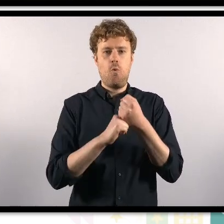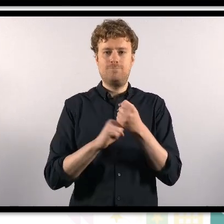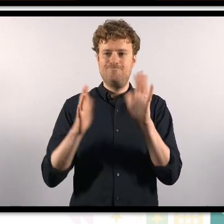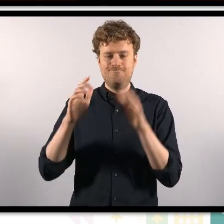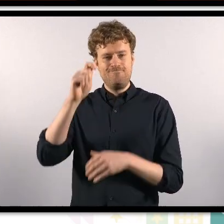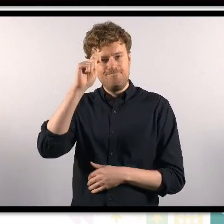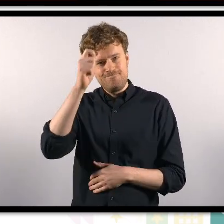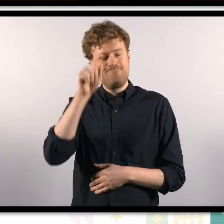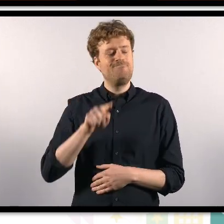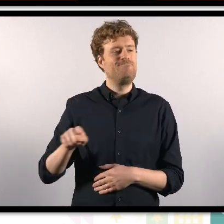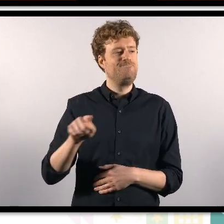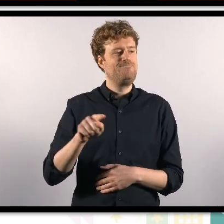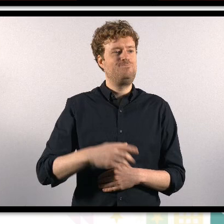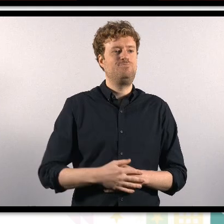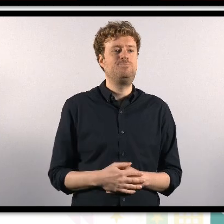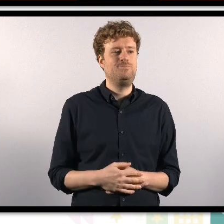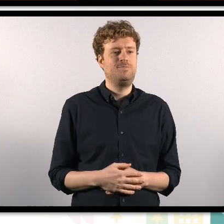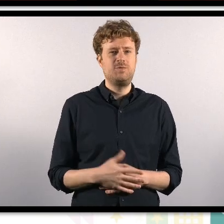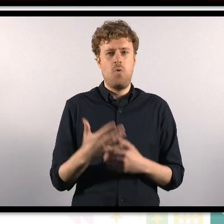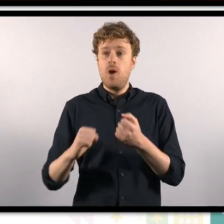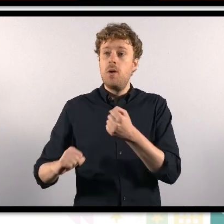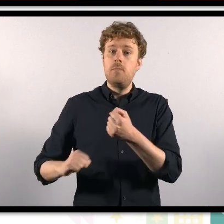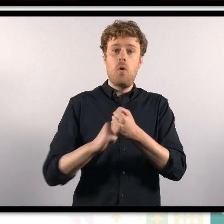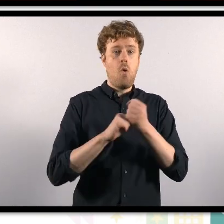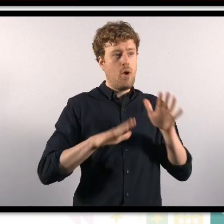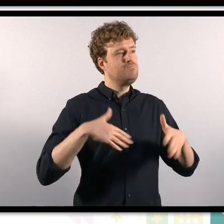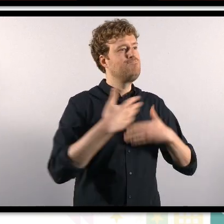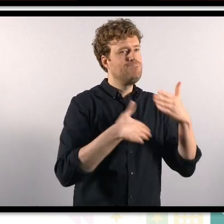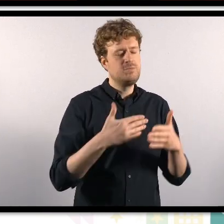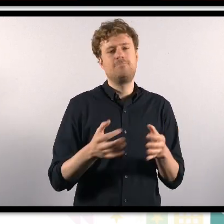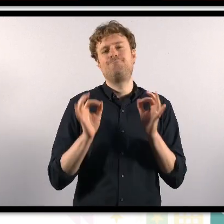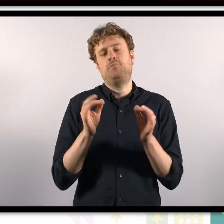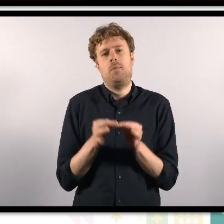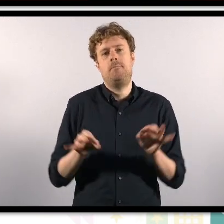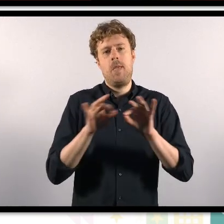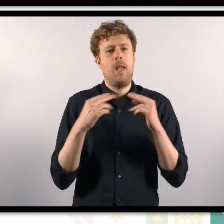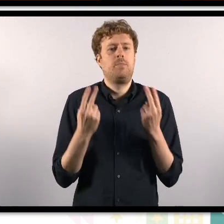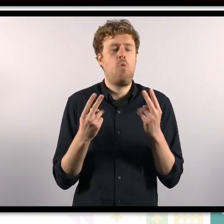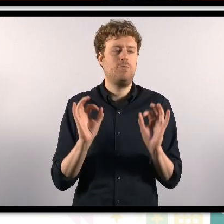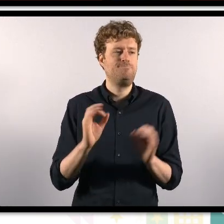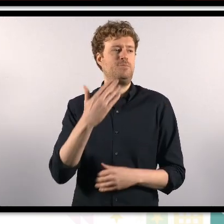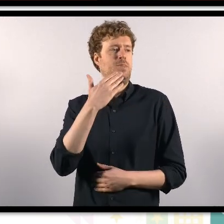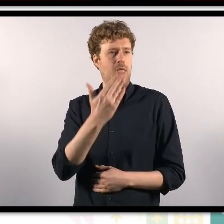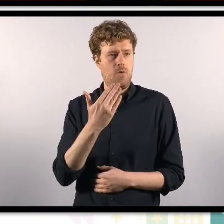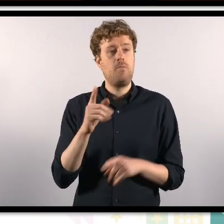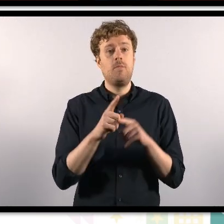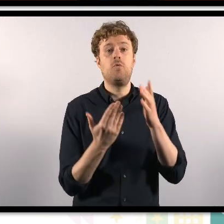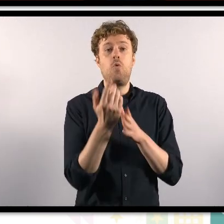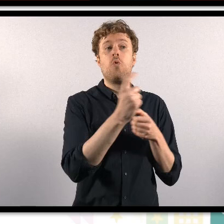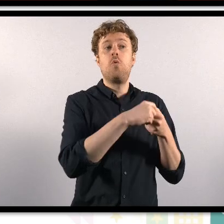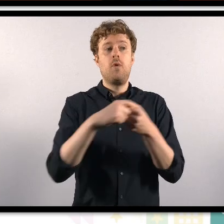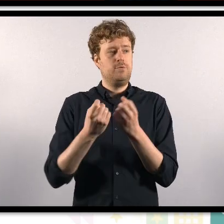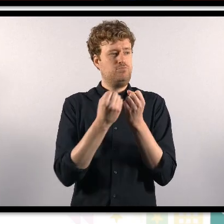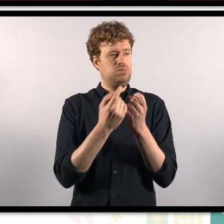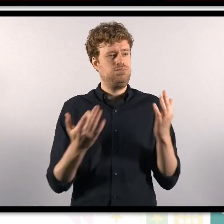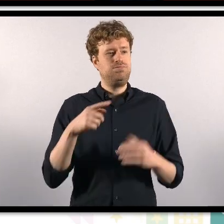nonprofits, universities, and so on that join. So welcome to Team Cloud Native, and glad to have you supporting the CNCF. So another